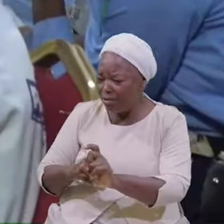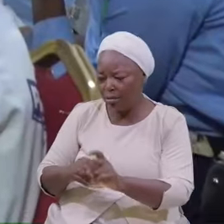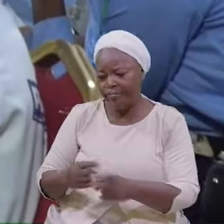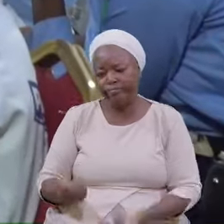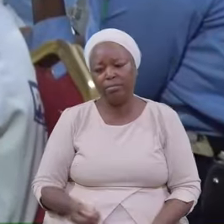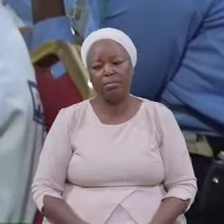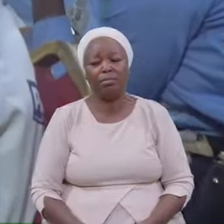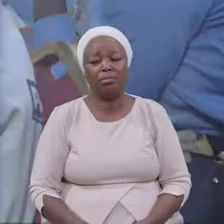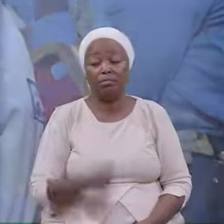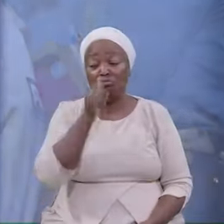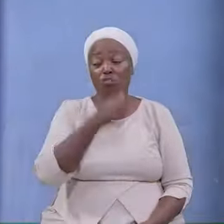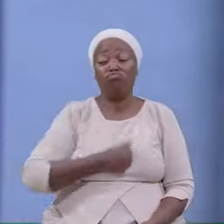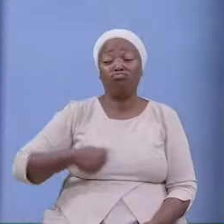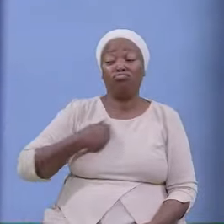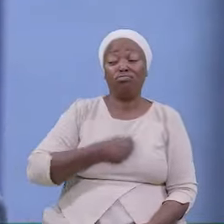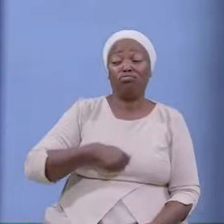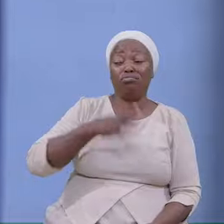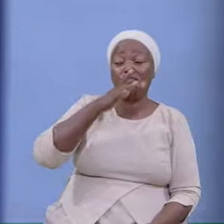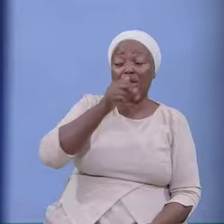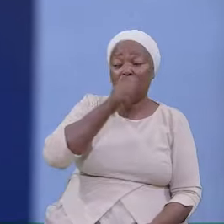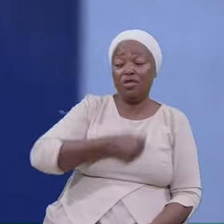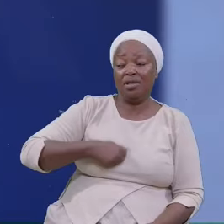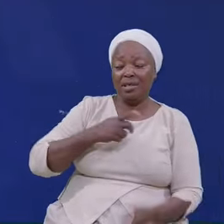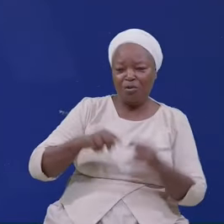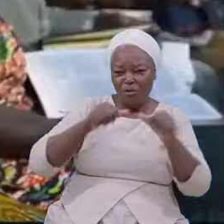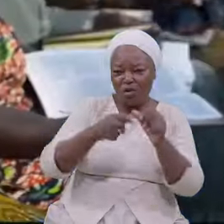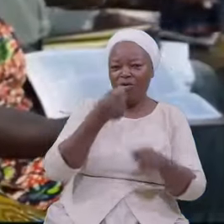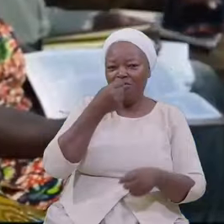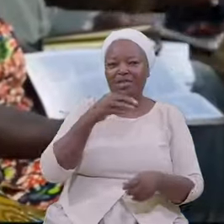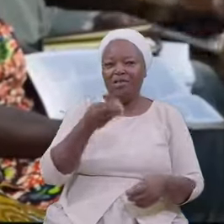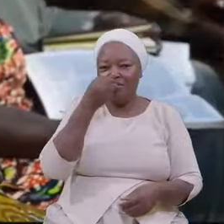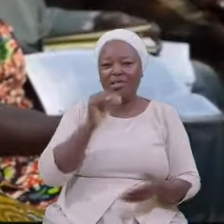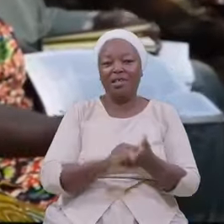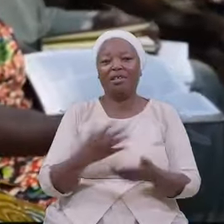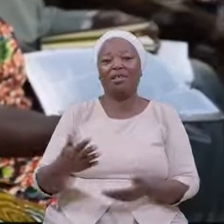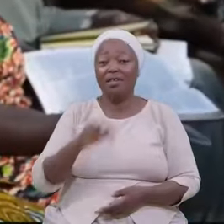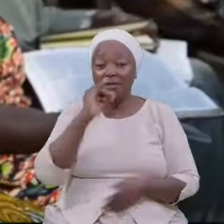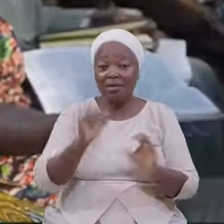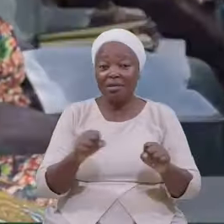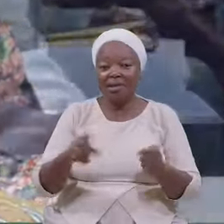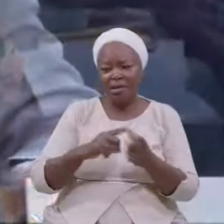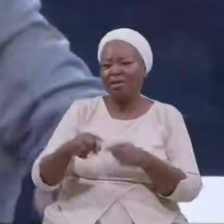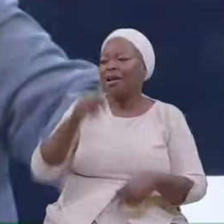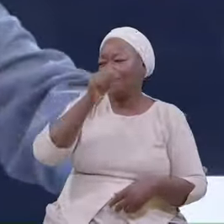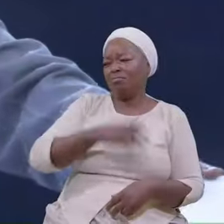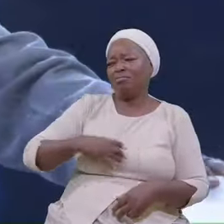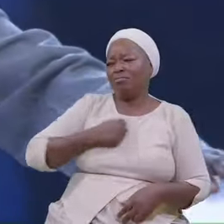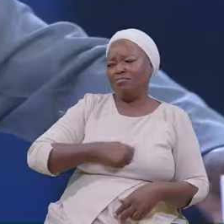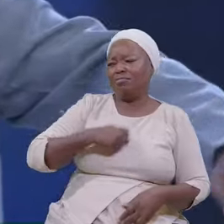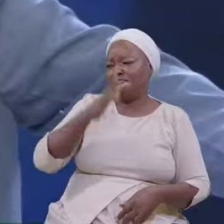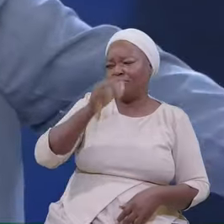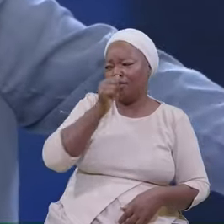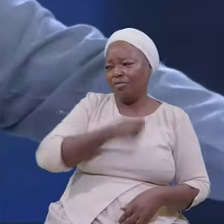mom. Je suis désolé, maman. I will continue to chew. Et on continue de mâcher la chose. Mommy, I'm sorry. Maman, je suis désolé. I'm